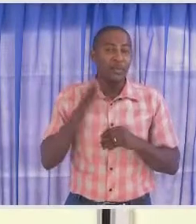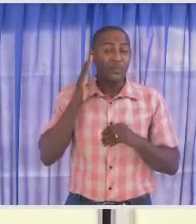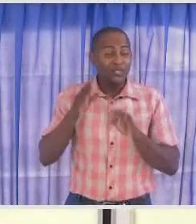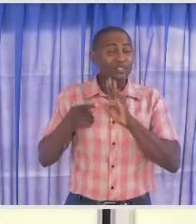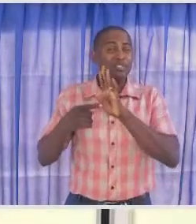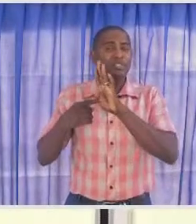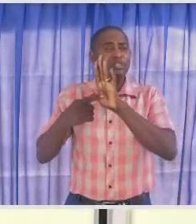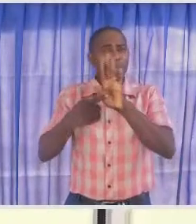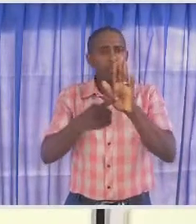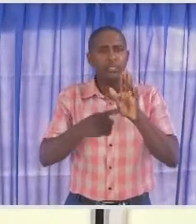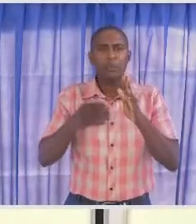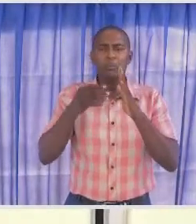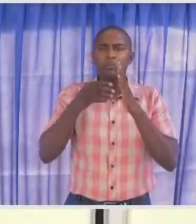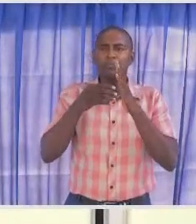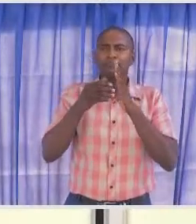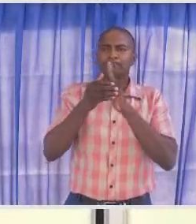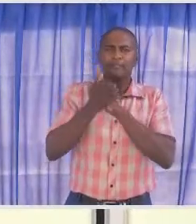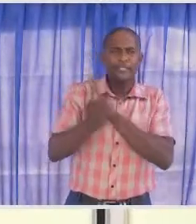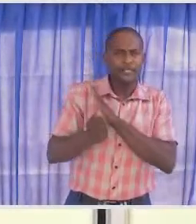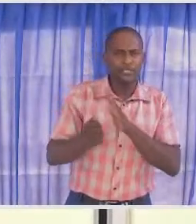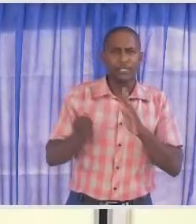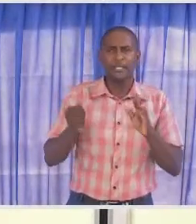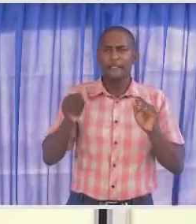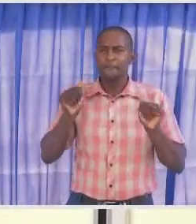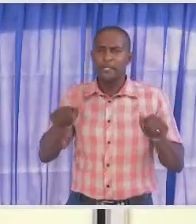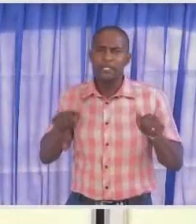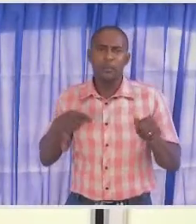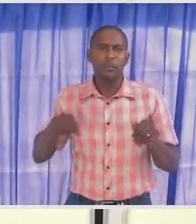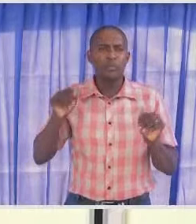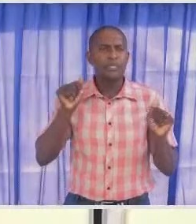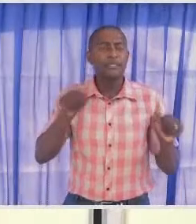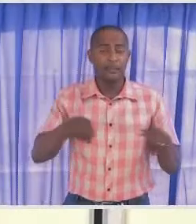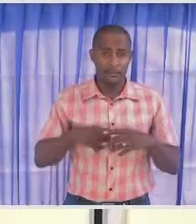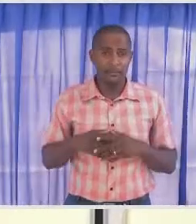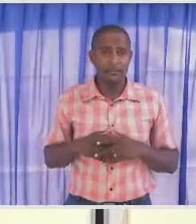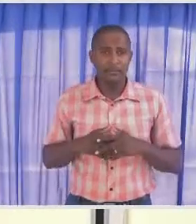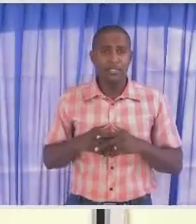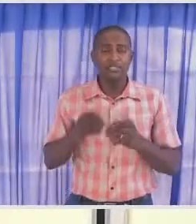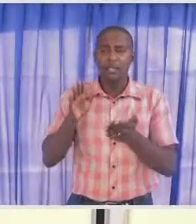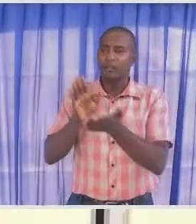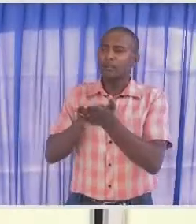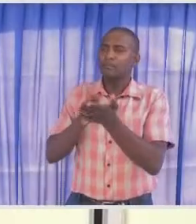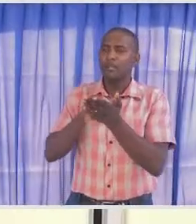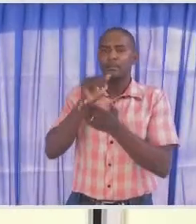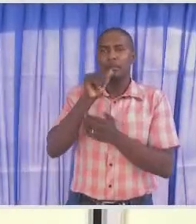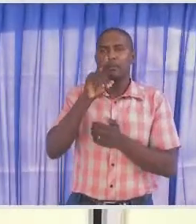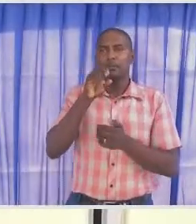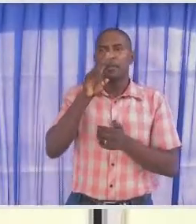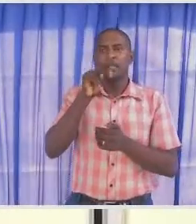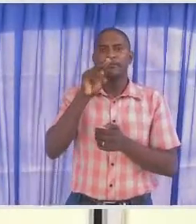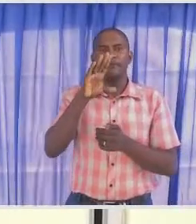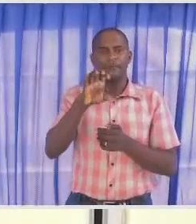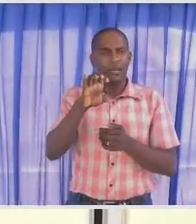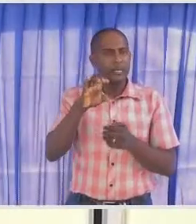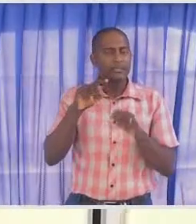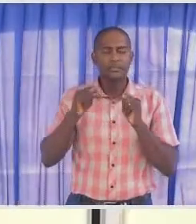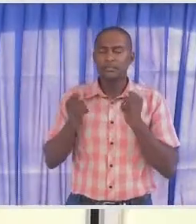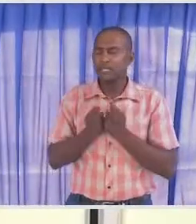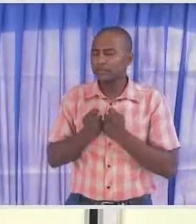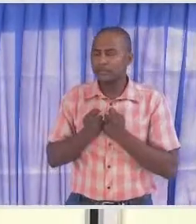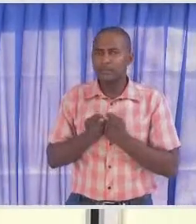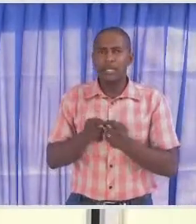we are gathered here today. So I commend the advanced team, I commend